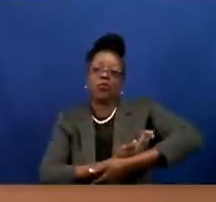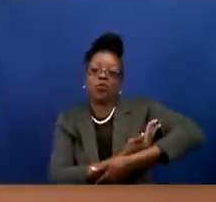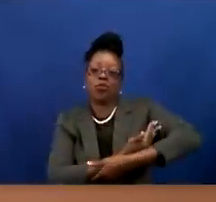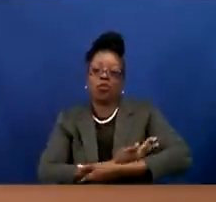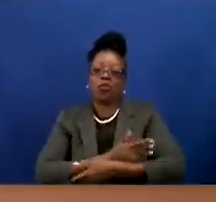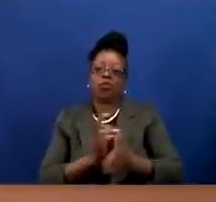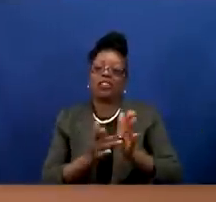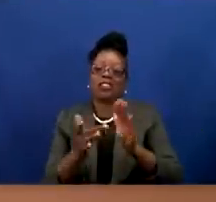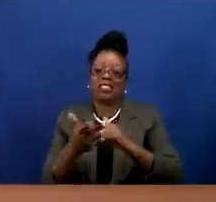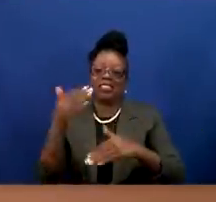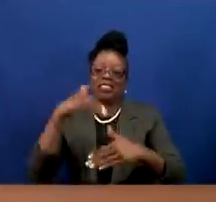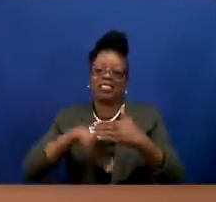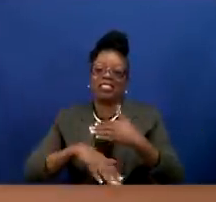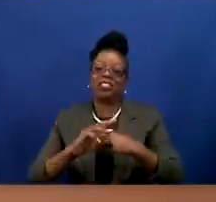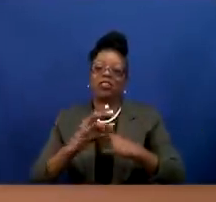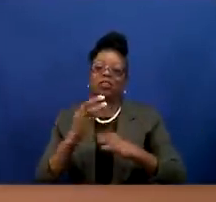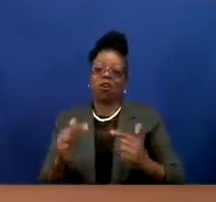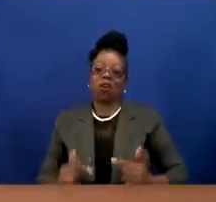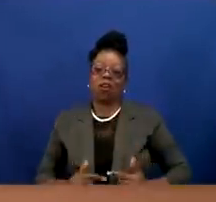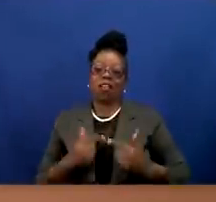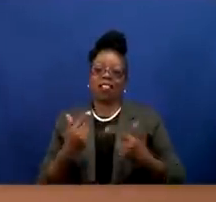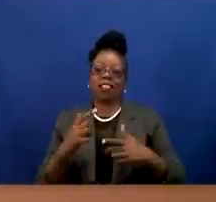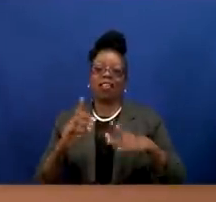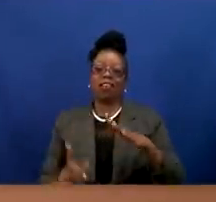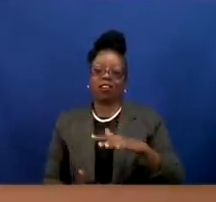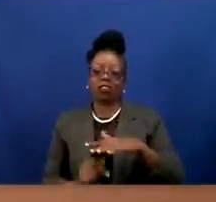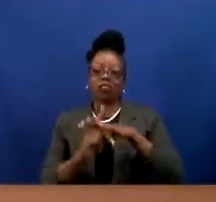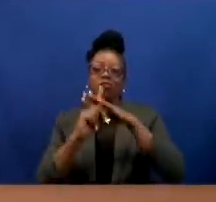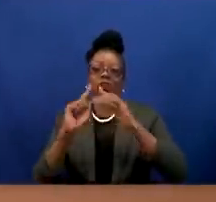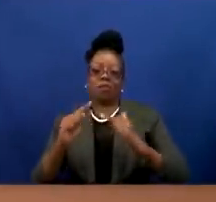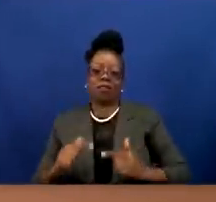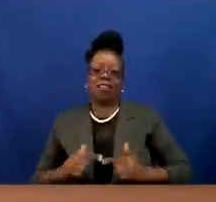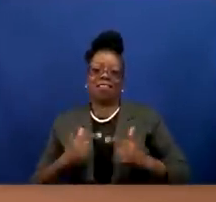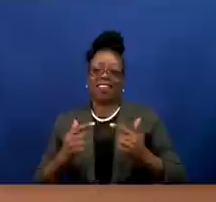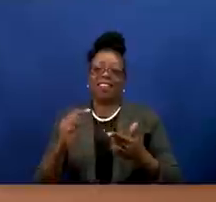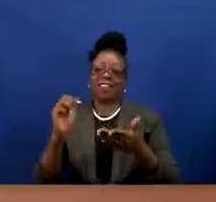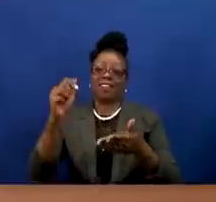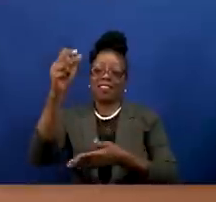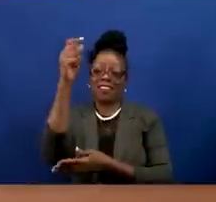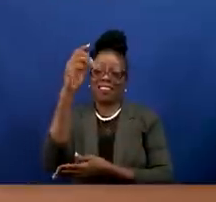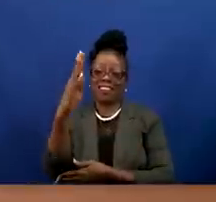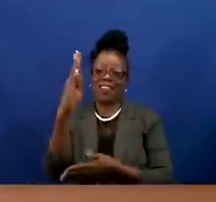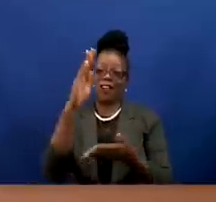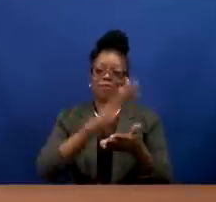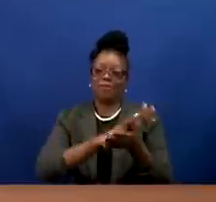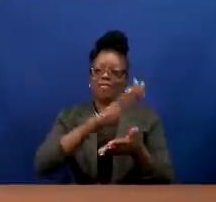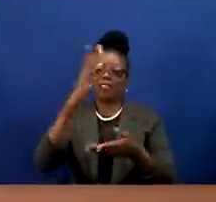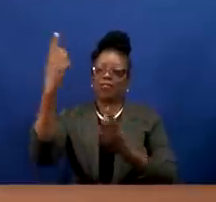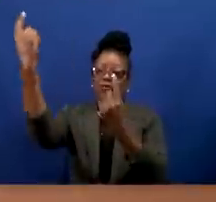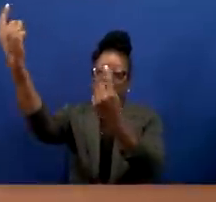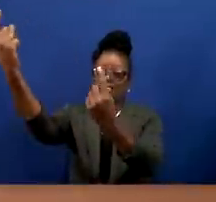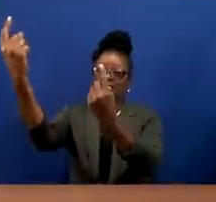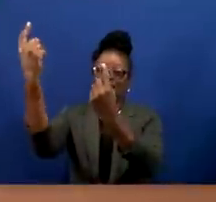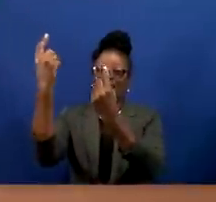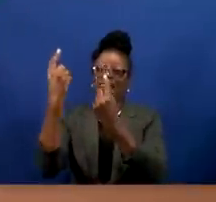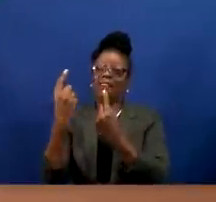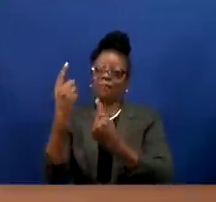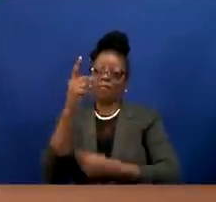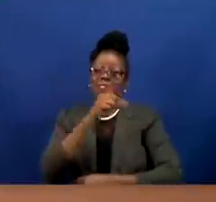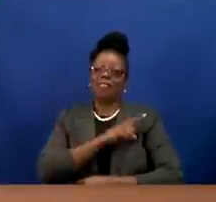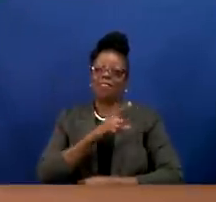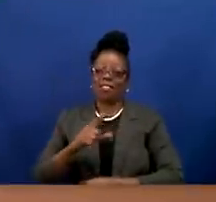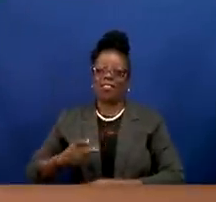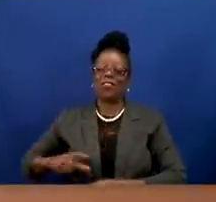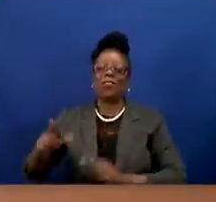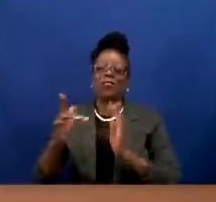makes his presence known in our lives. And to God be the glory for the Advent, the coming of the Lord Jesus